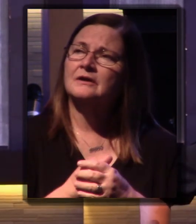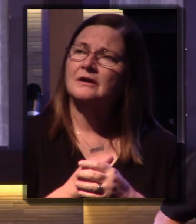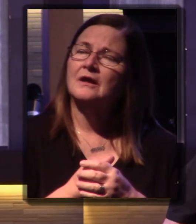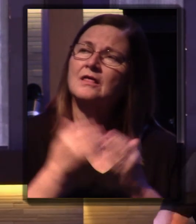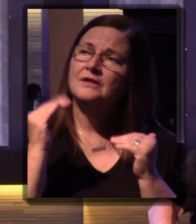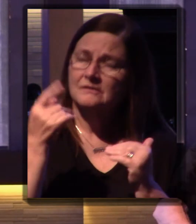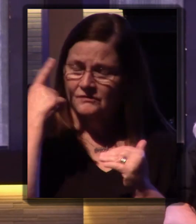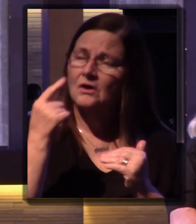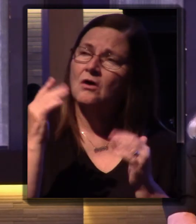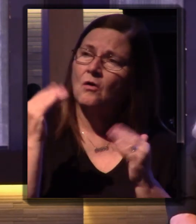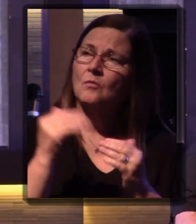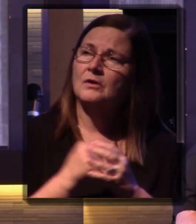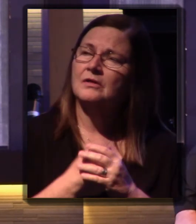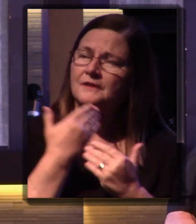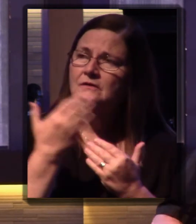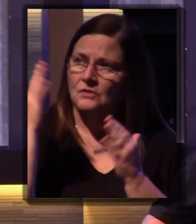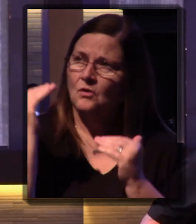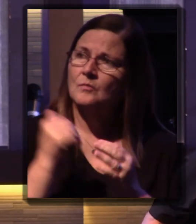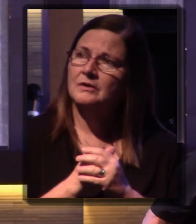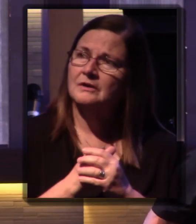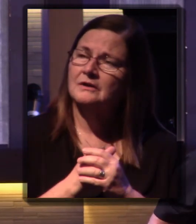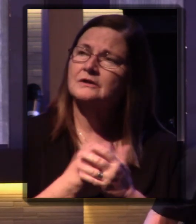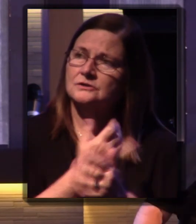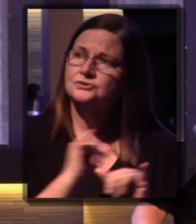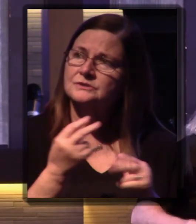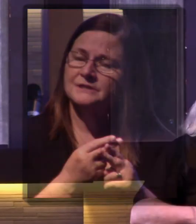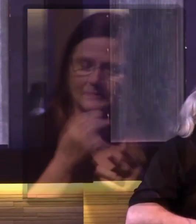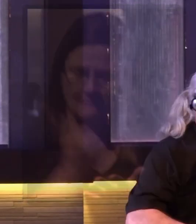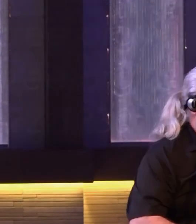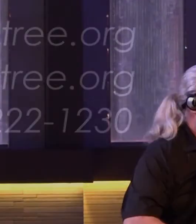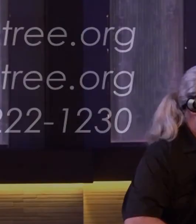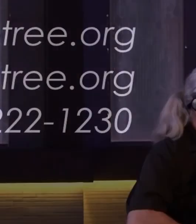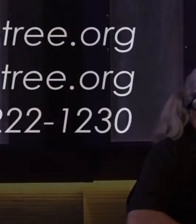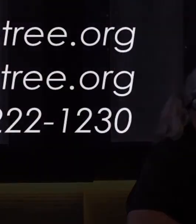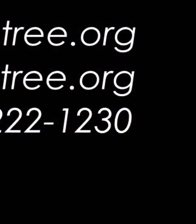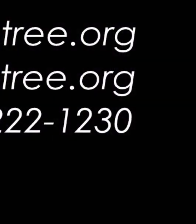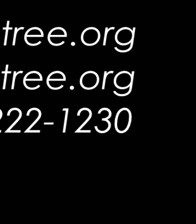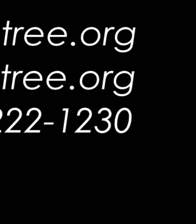to come. We thank you for the hope that it gives us. In Yeshua's name, amen.